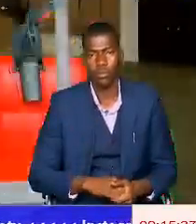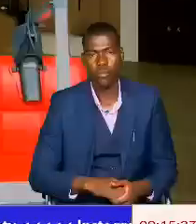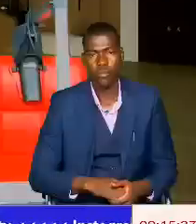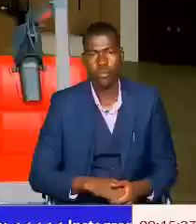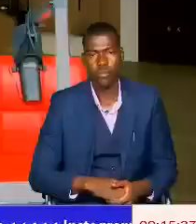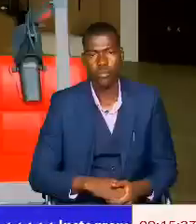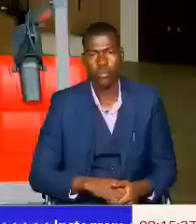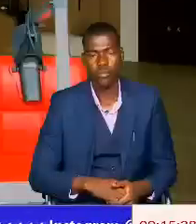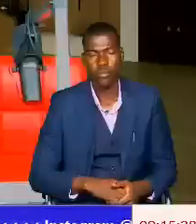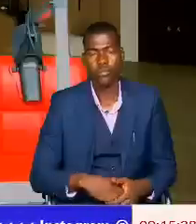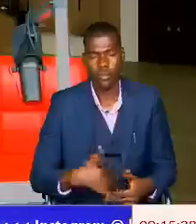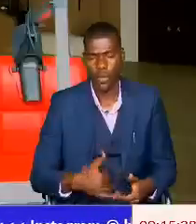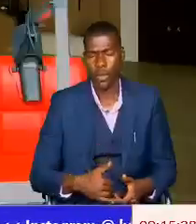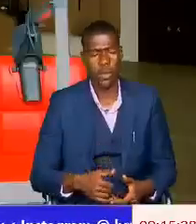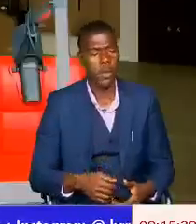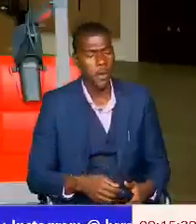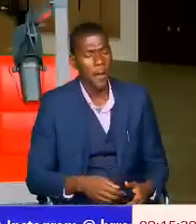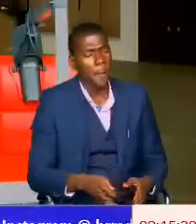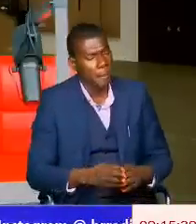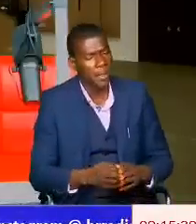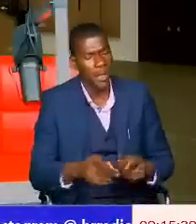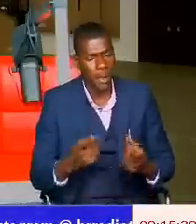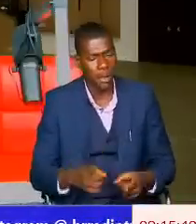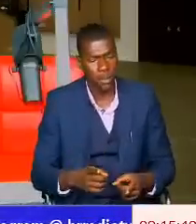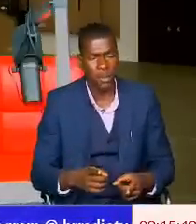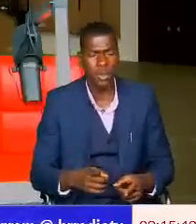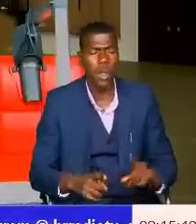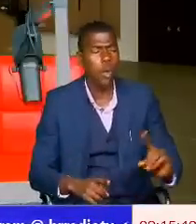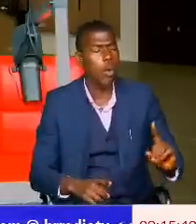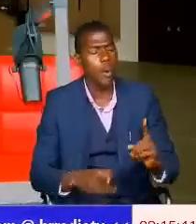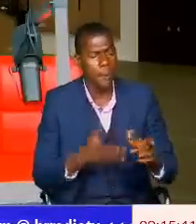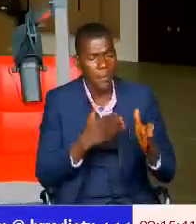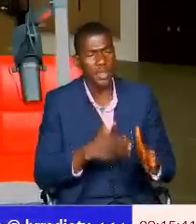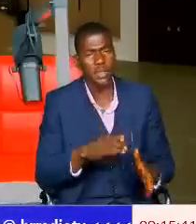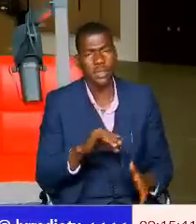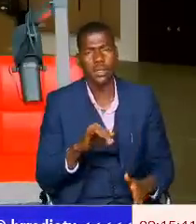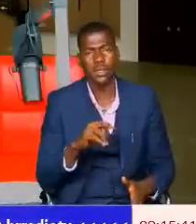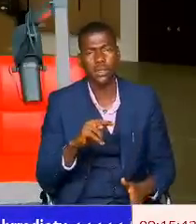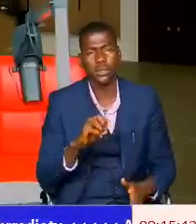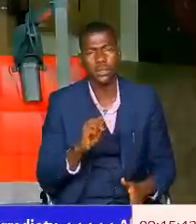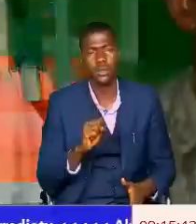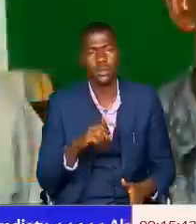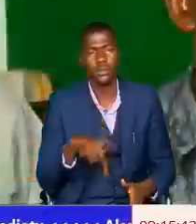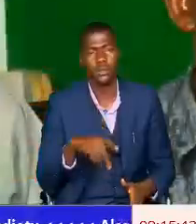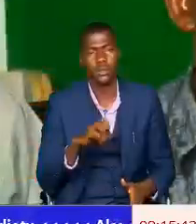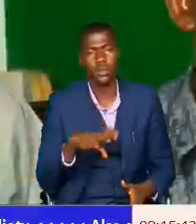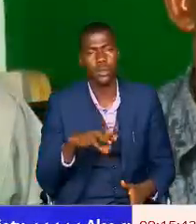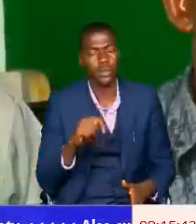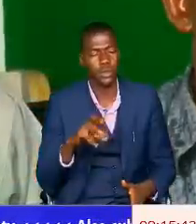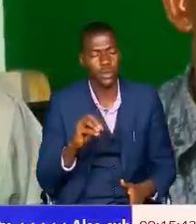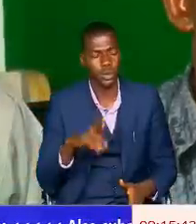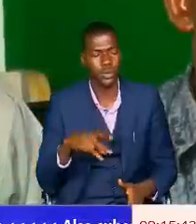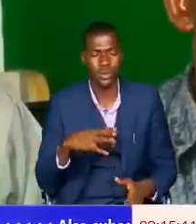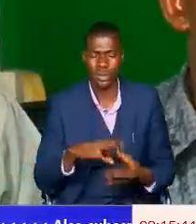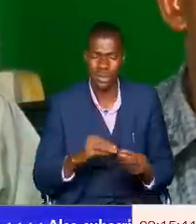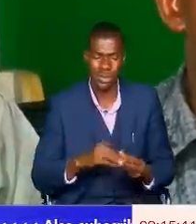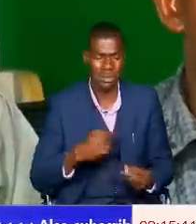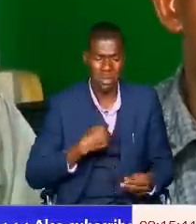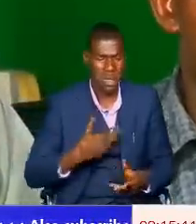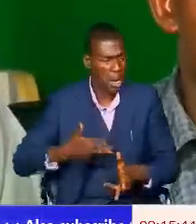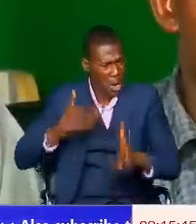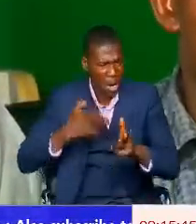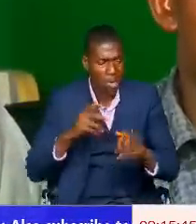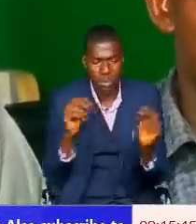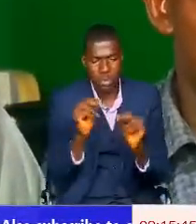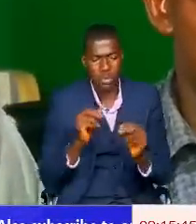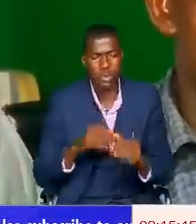one inspector confessed, say, he no shoot anything. Say, now